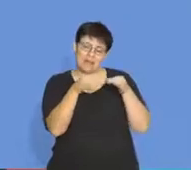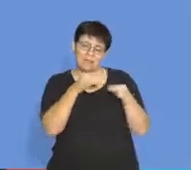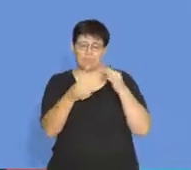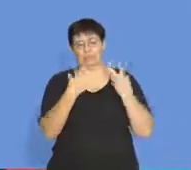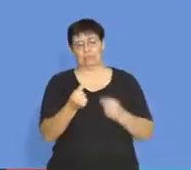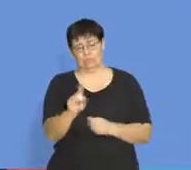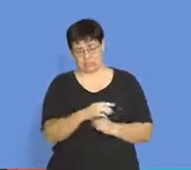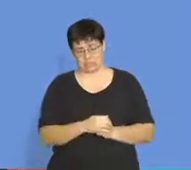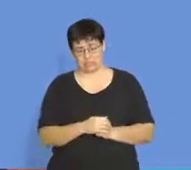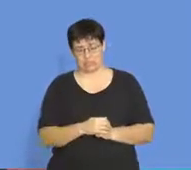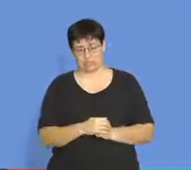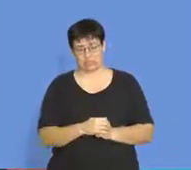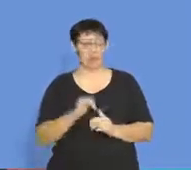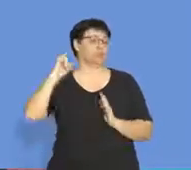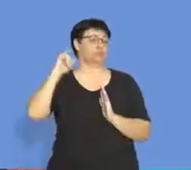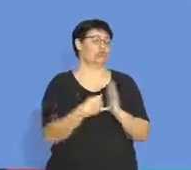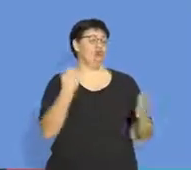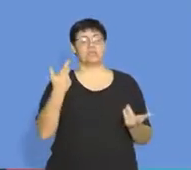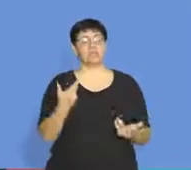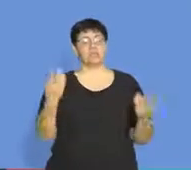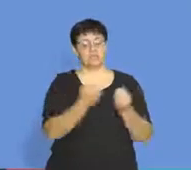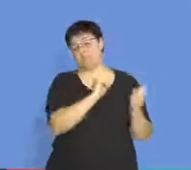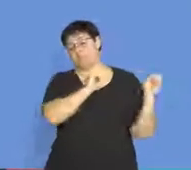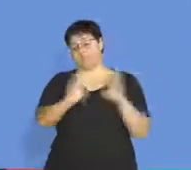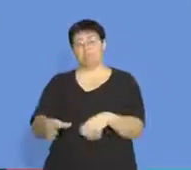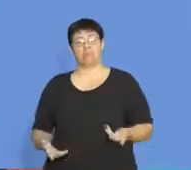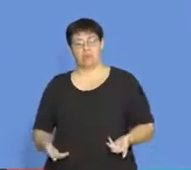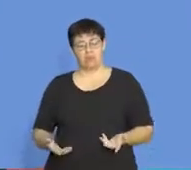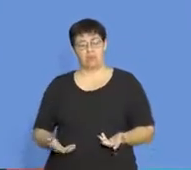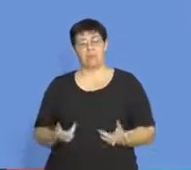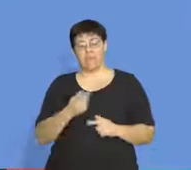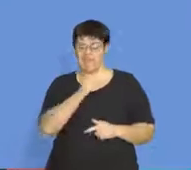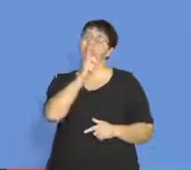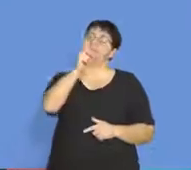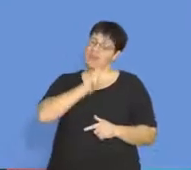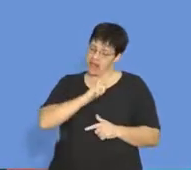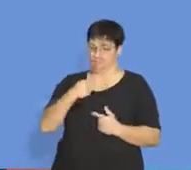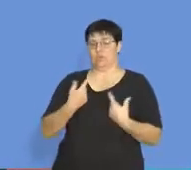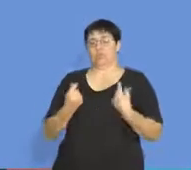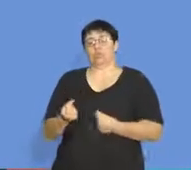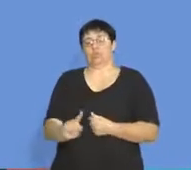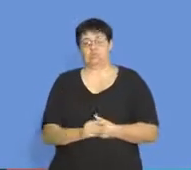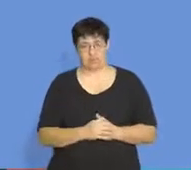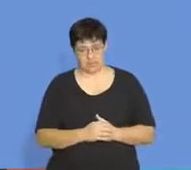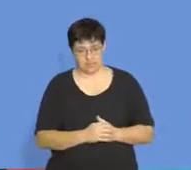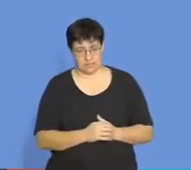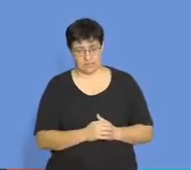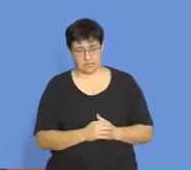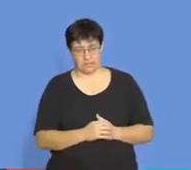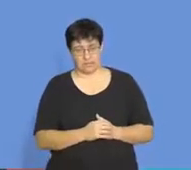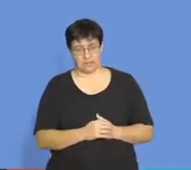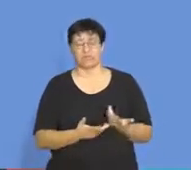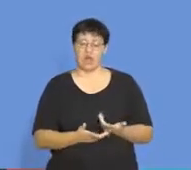you are doing. So you don't just then take something and hold it there. No, you must tell me what are you doing.